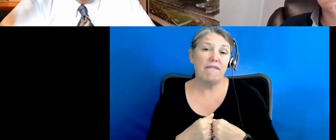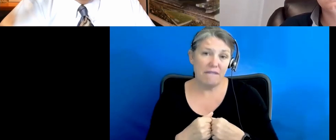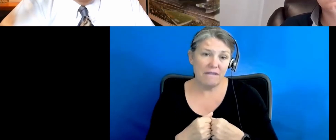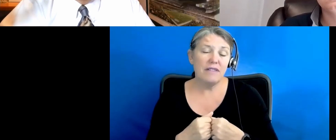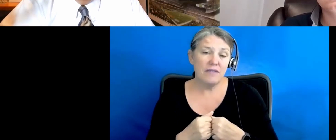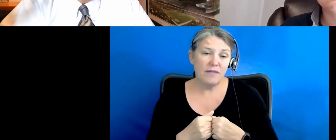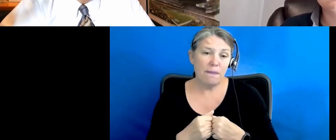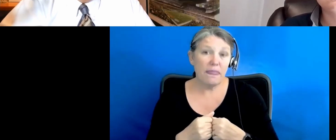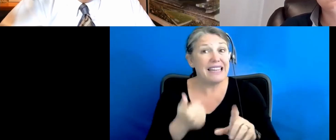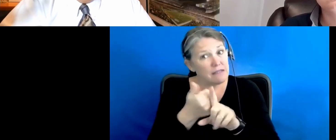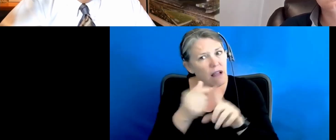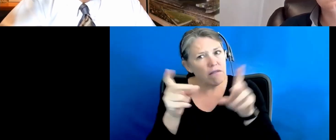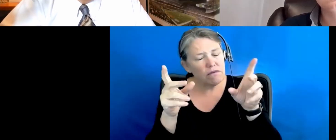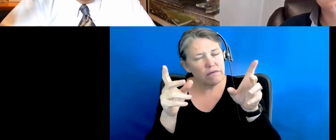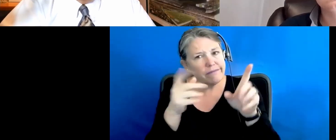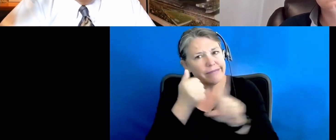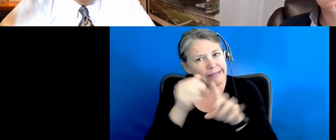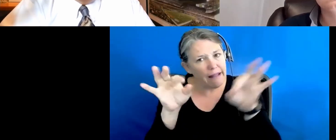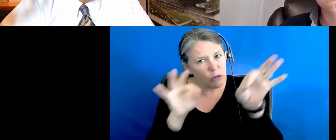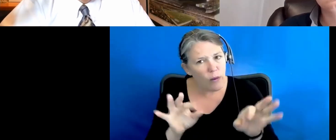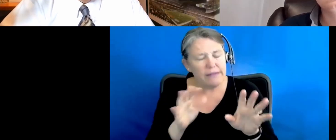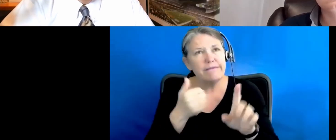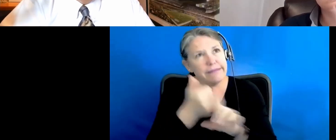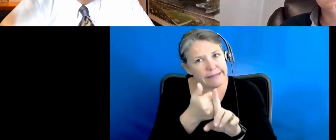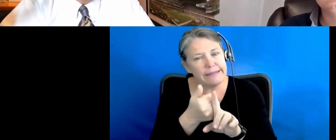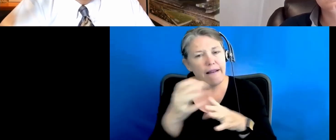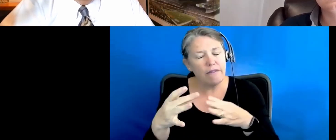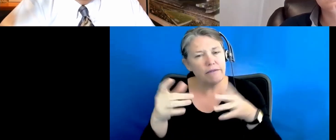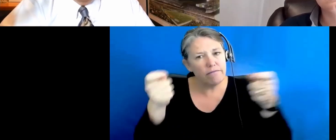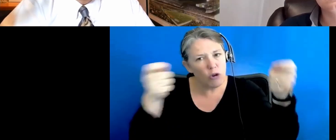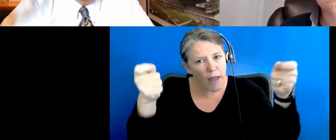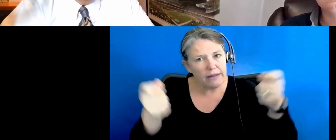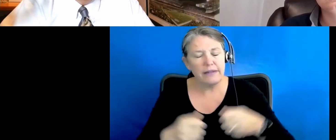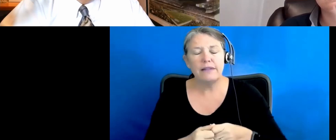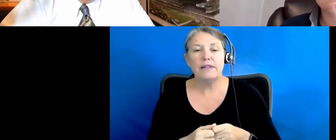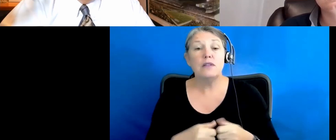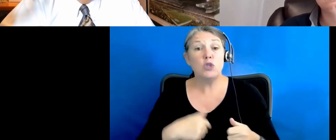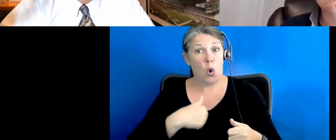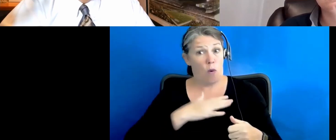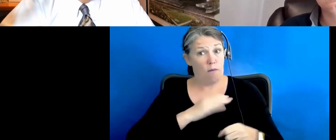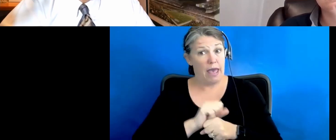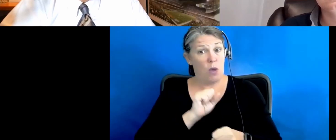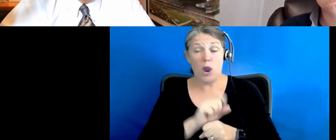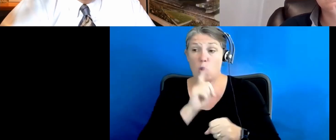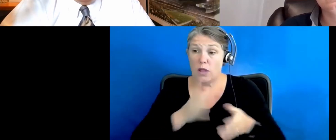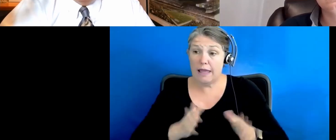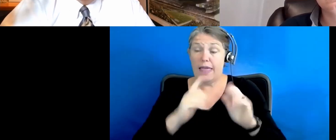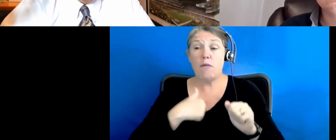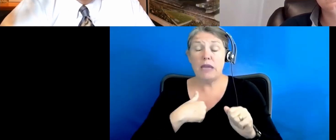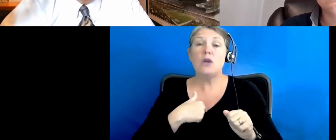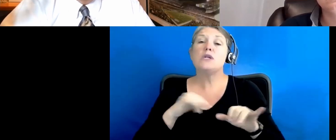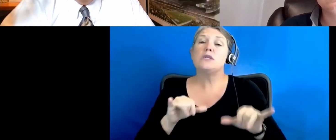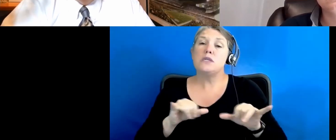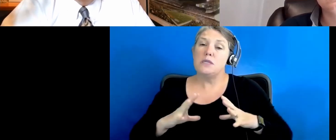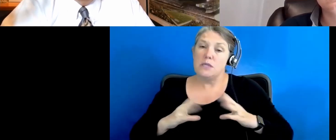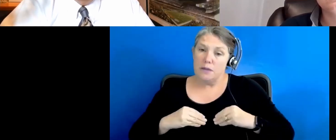and self-directed life. And my work with Access Living really allowed me to come to terms with my own